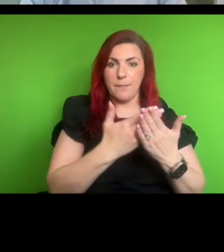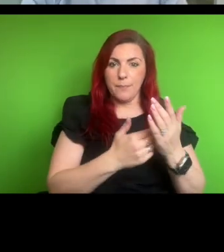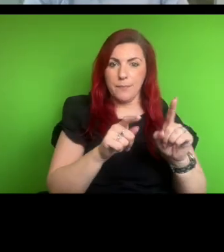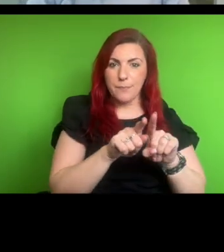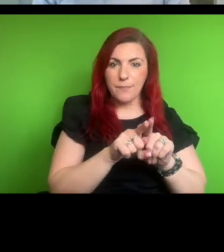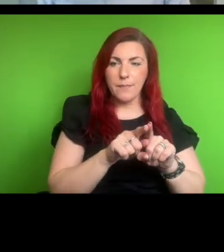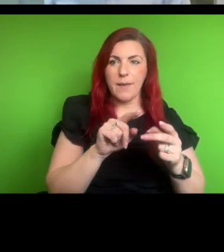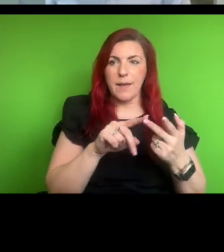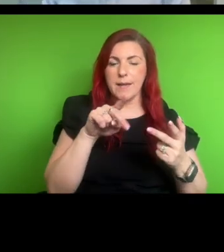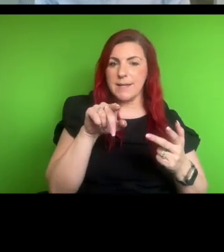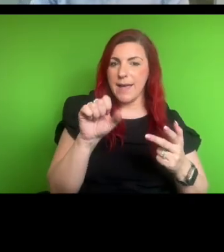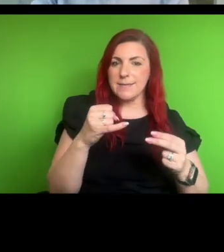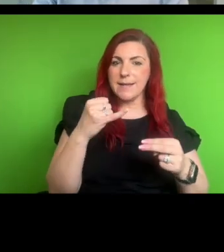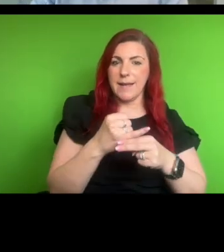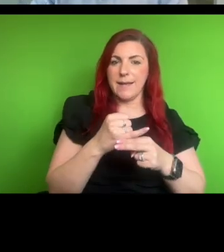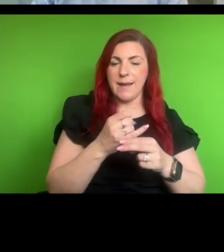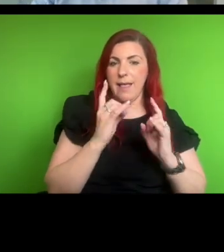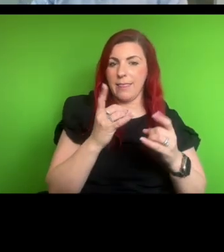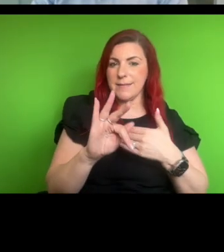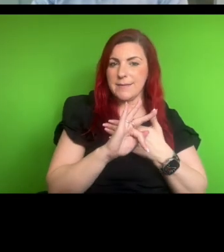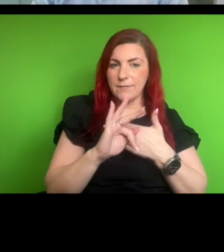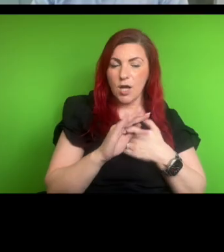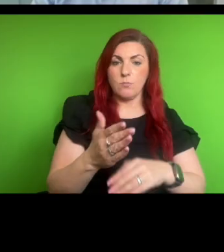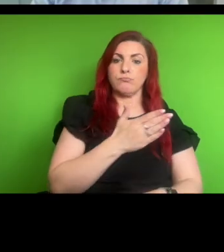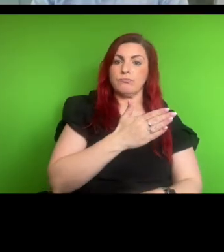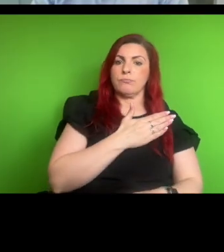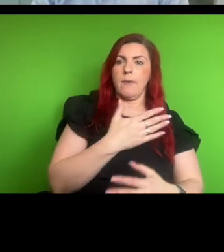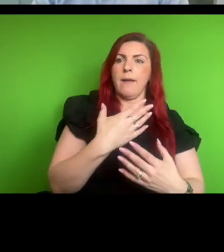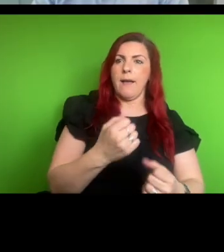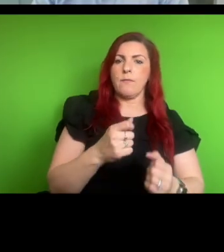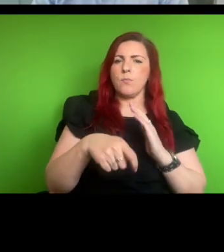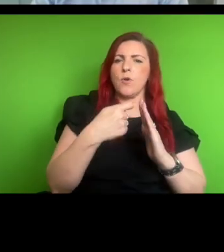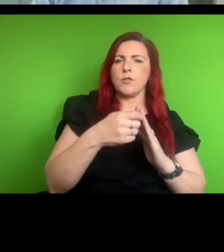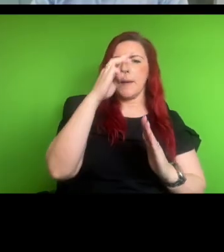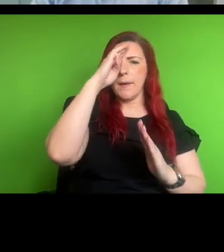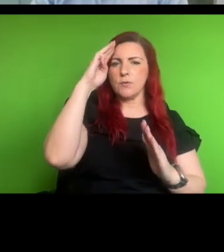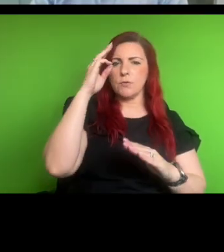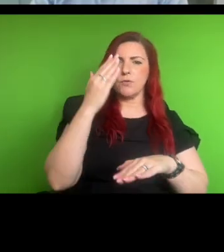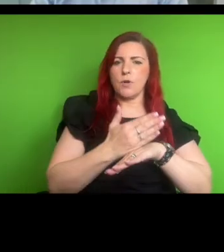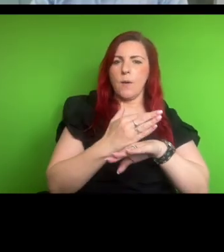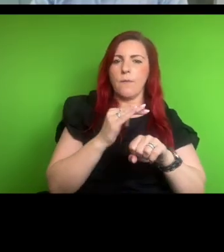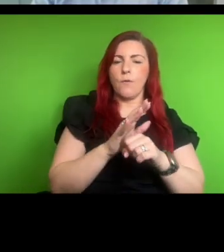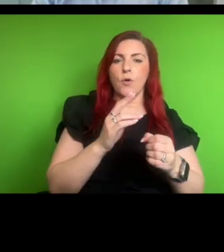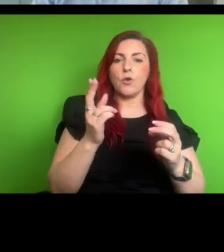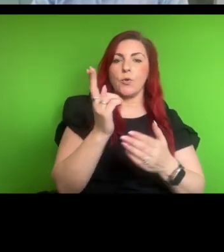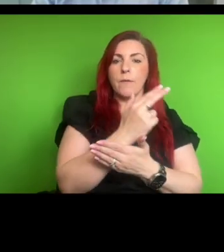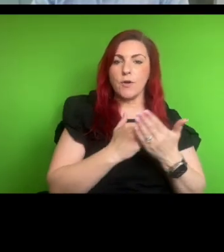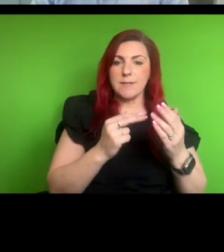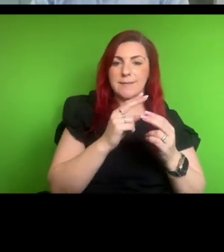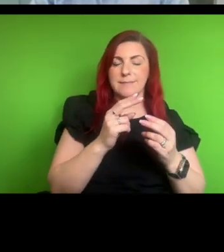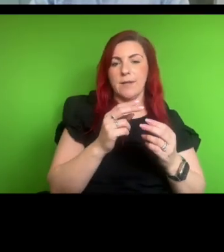She's previously held the project management position for the Universal Design Standards Committees within